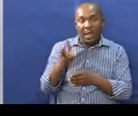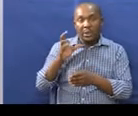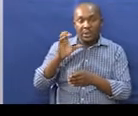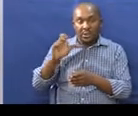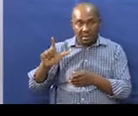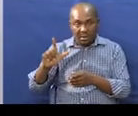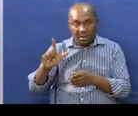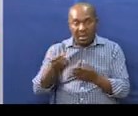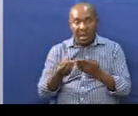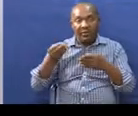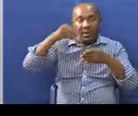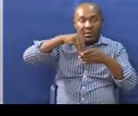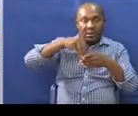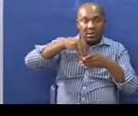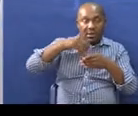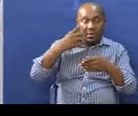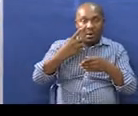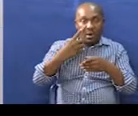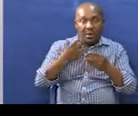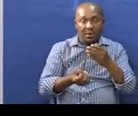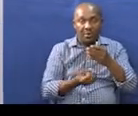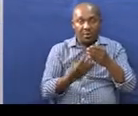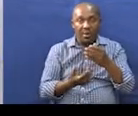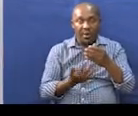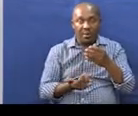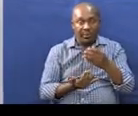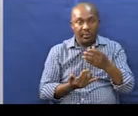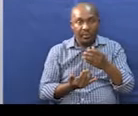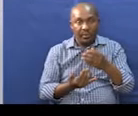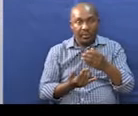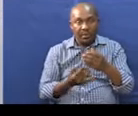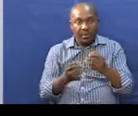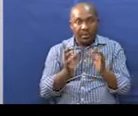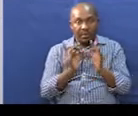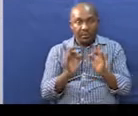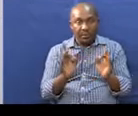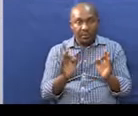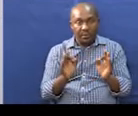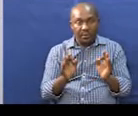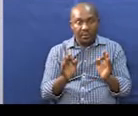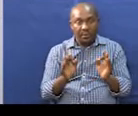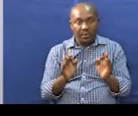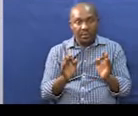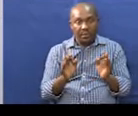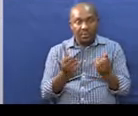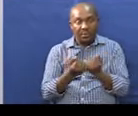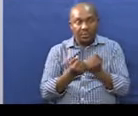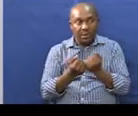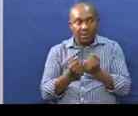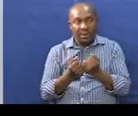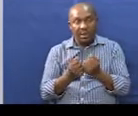you will boil it in order to catalyze, to accelerate the reaction. The reaction